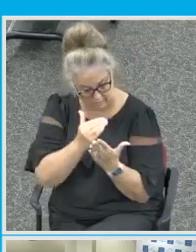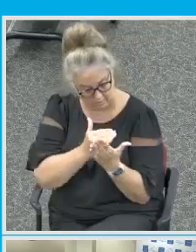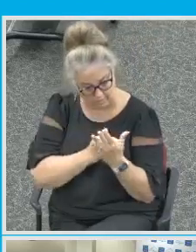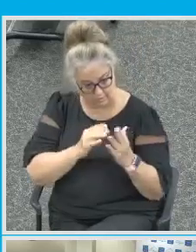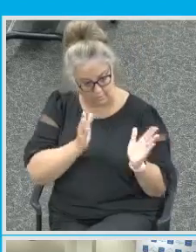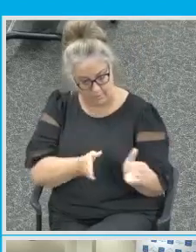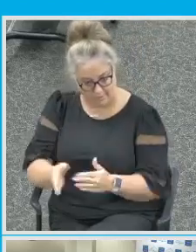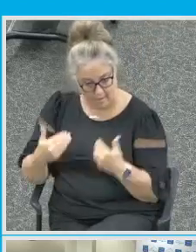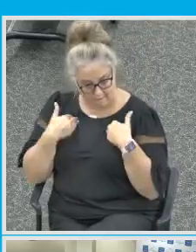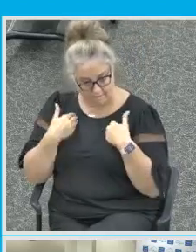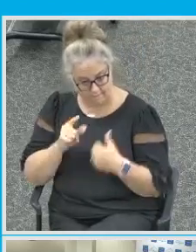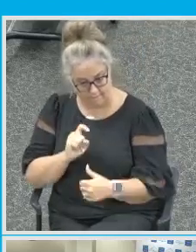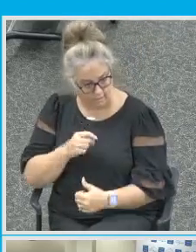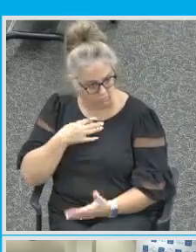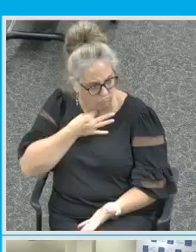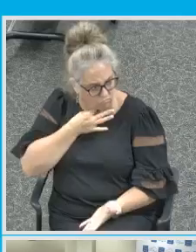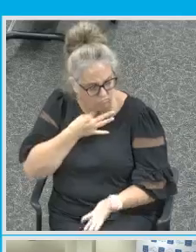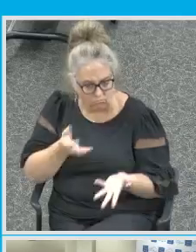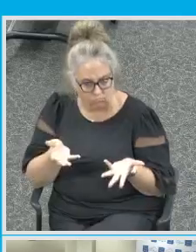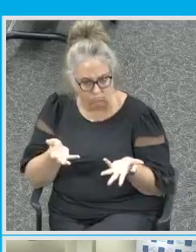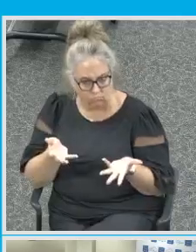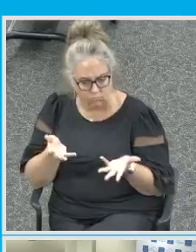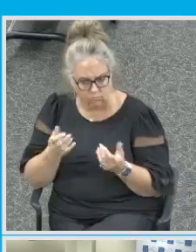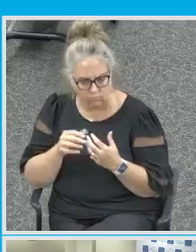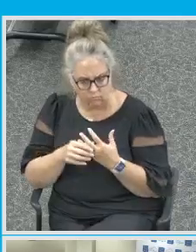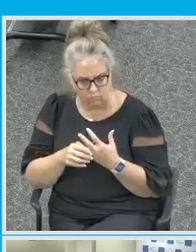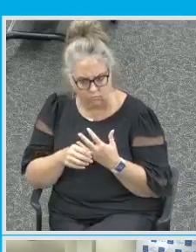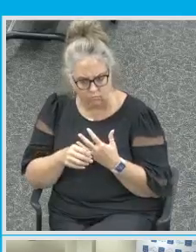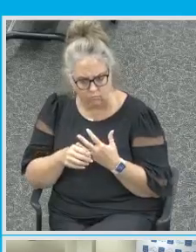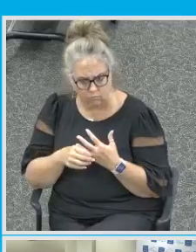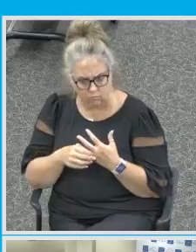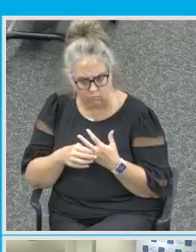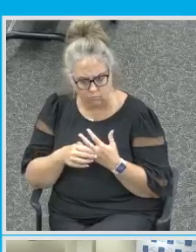I'm just wondering, are there kind of labs that are